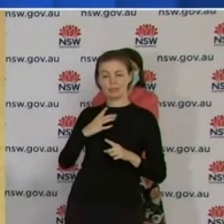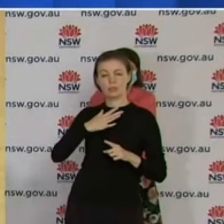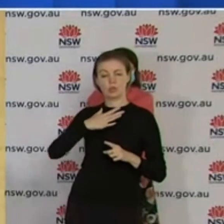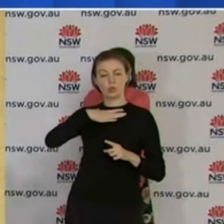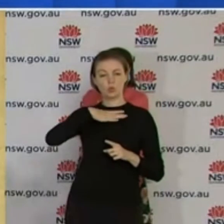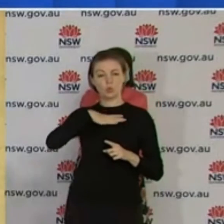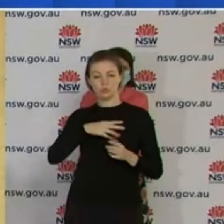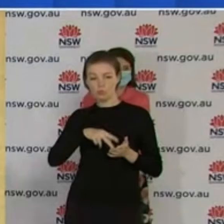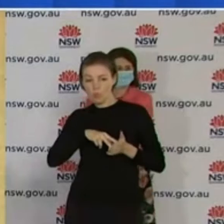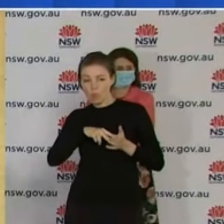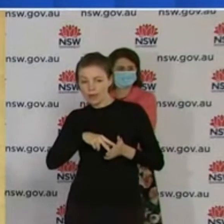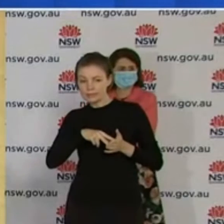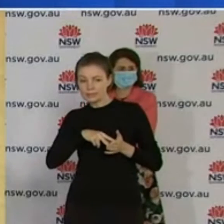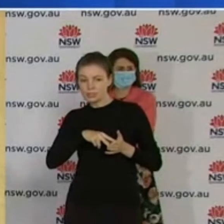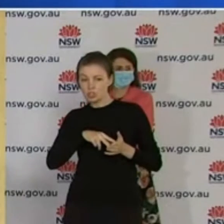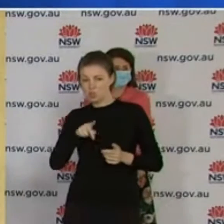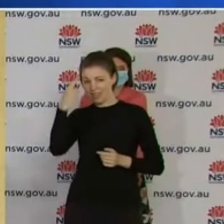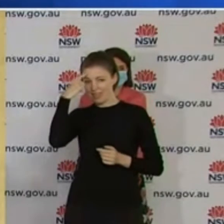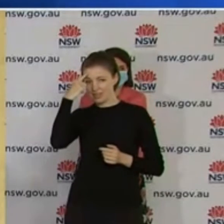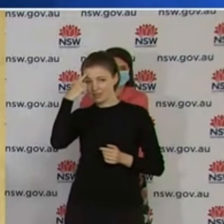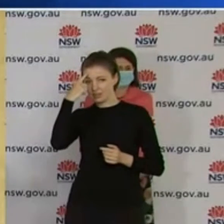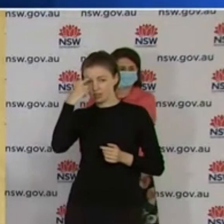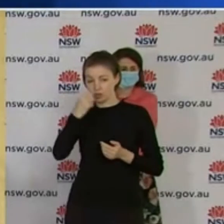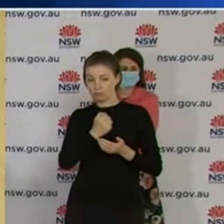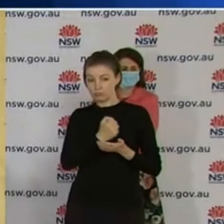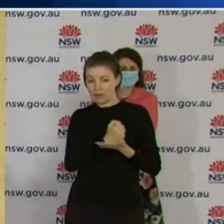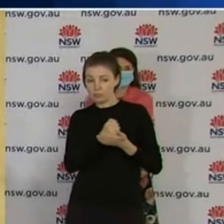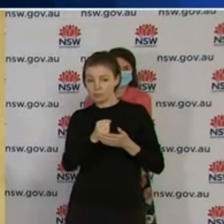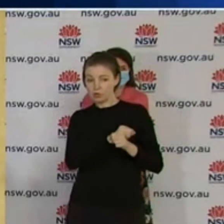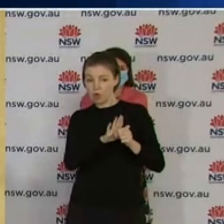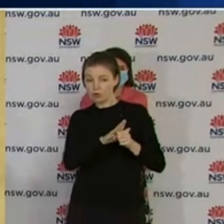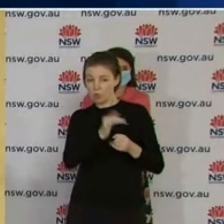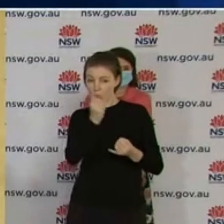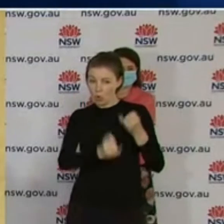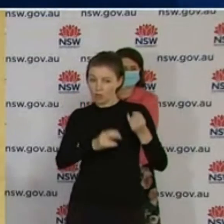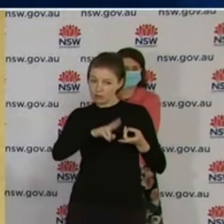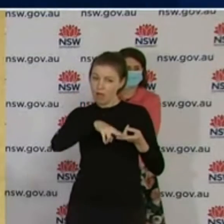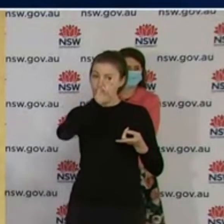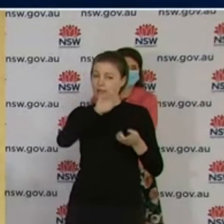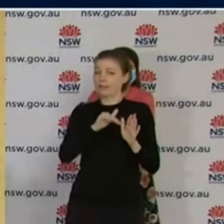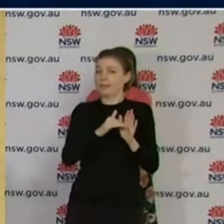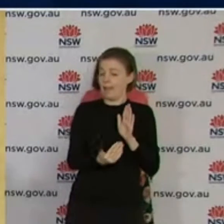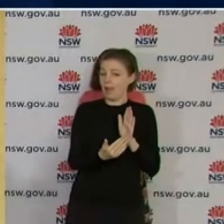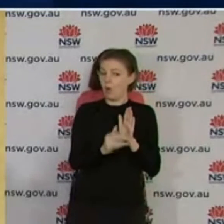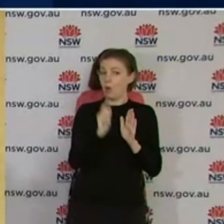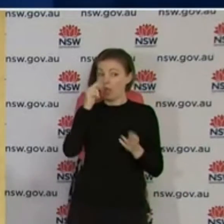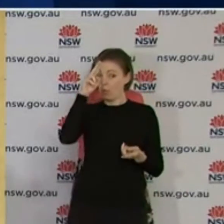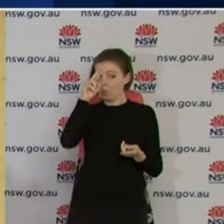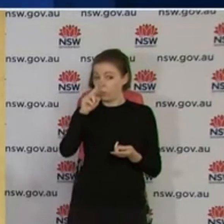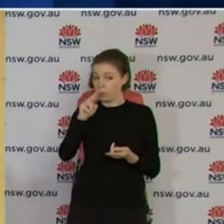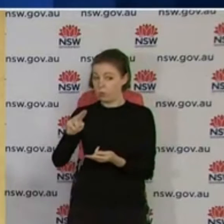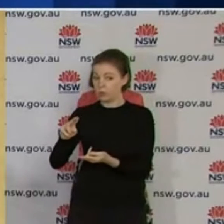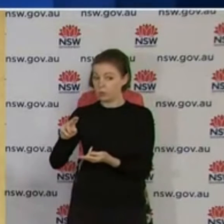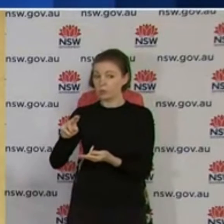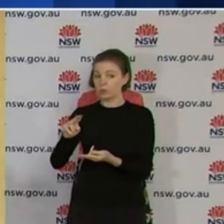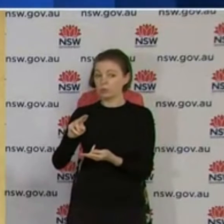in cases. In your expert opinion, we've seen a bit of a drop in cases today and it's been stable this week. Have we reached the